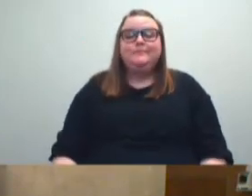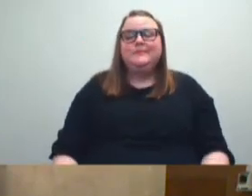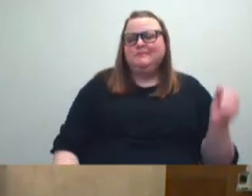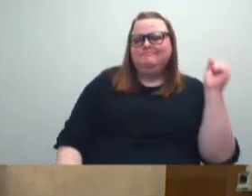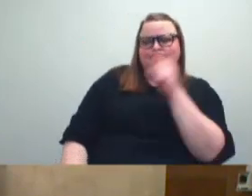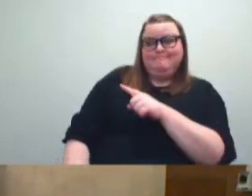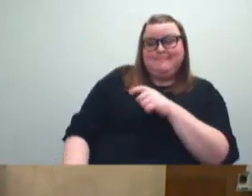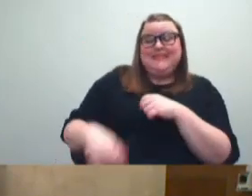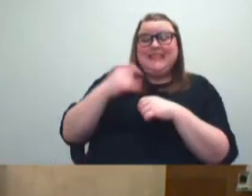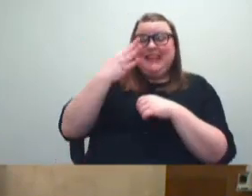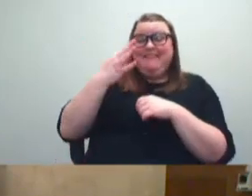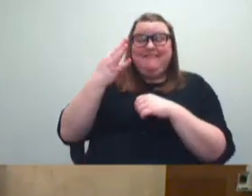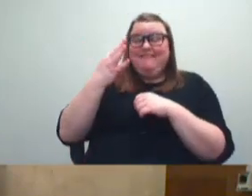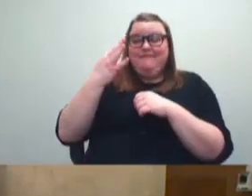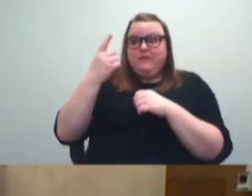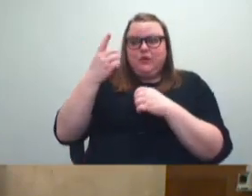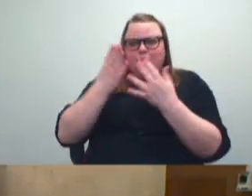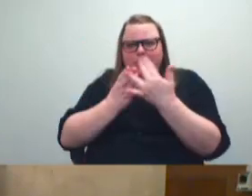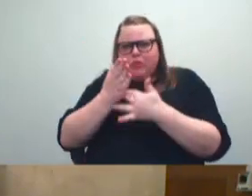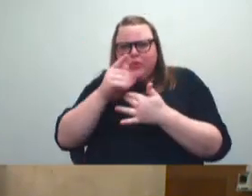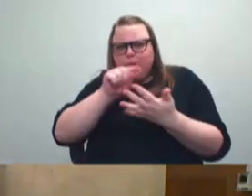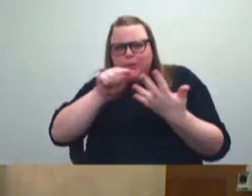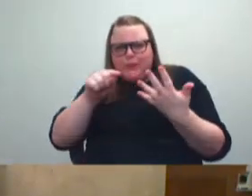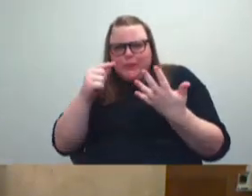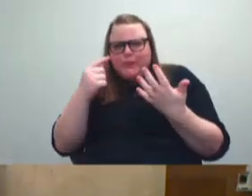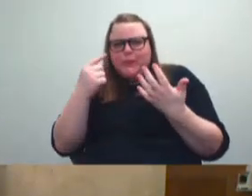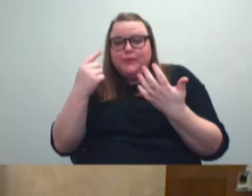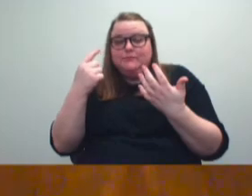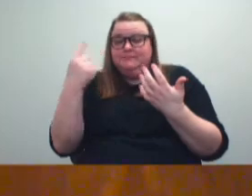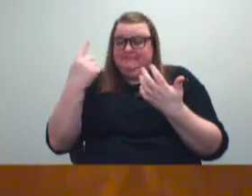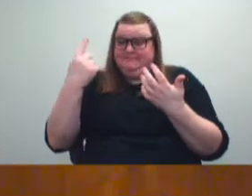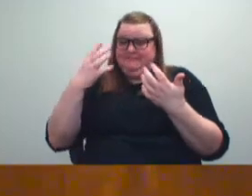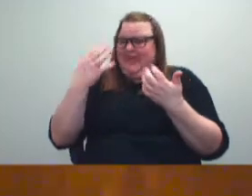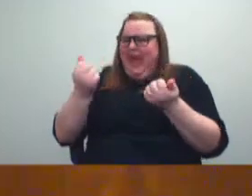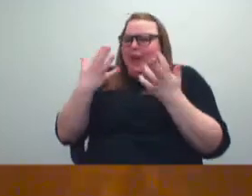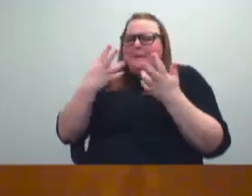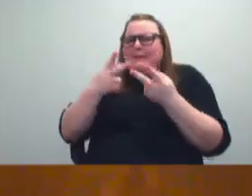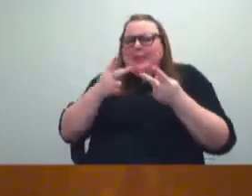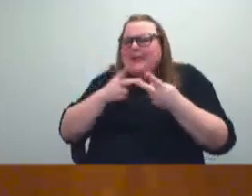you get them there? How many locations do you have? We have